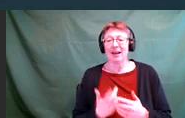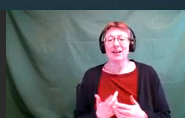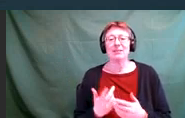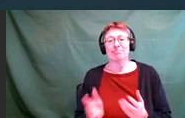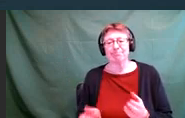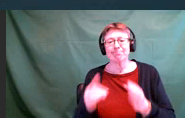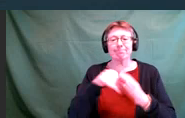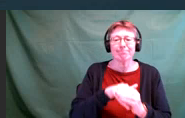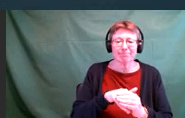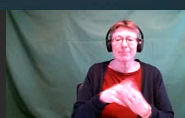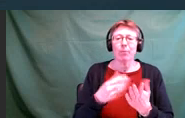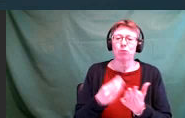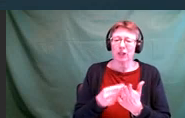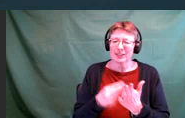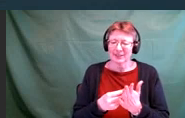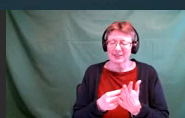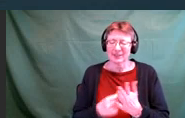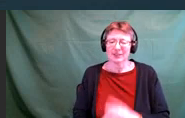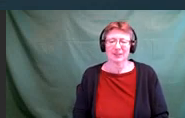price.